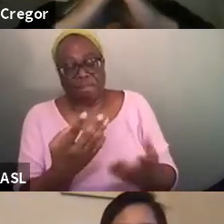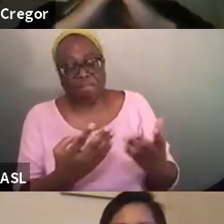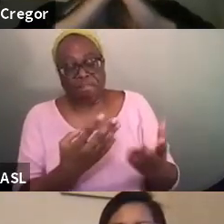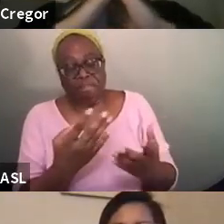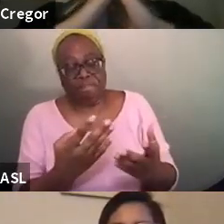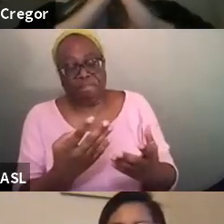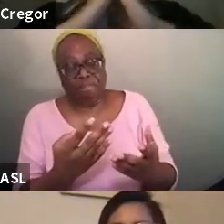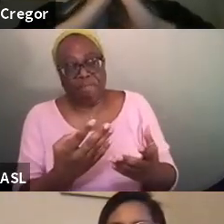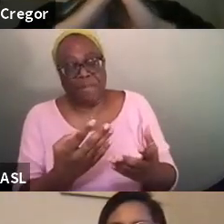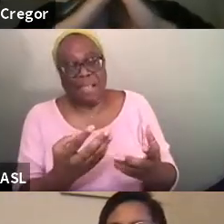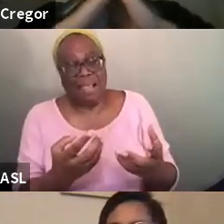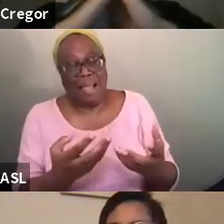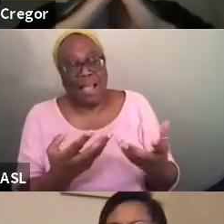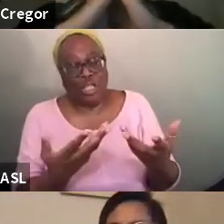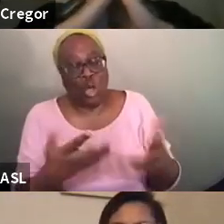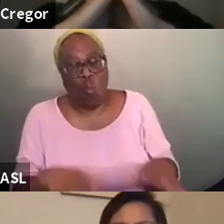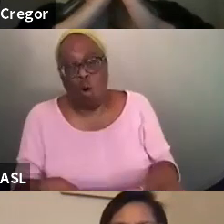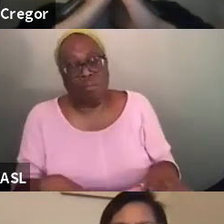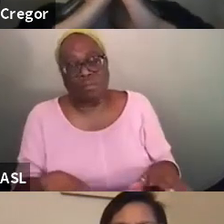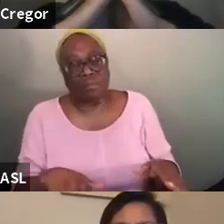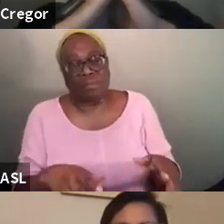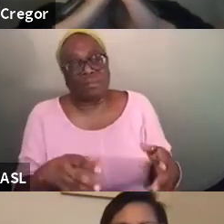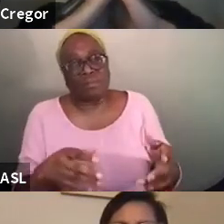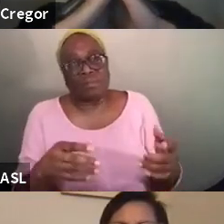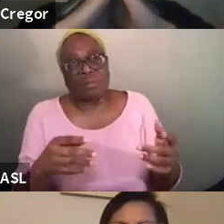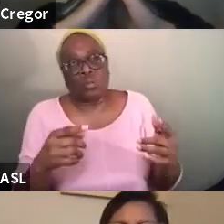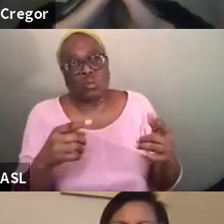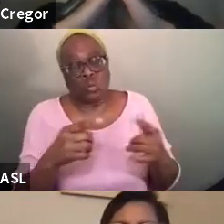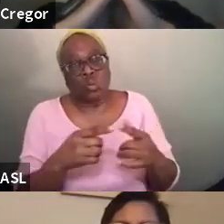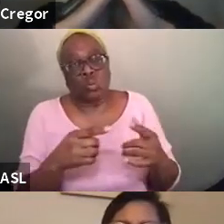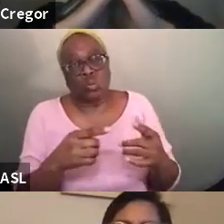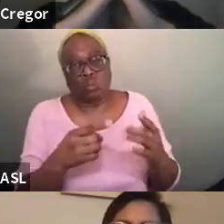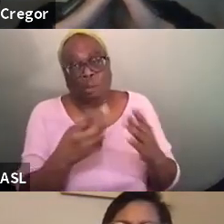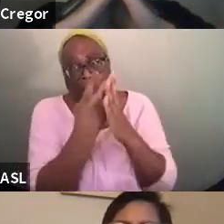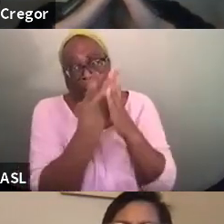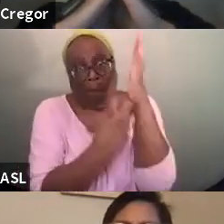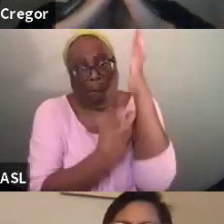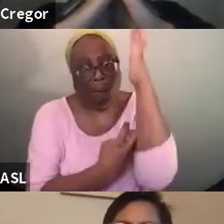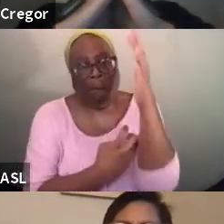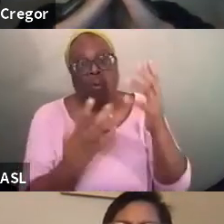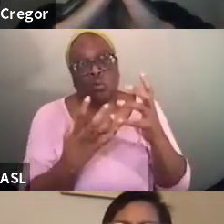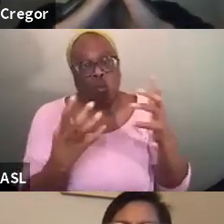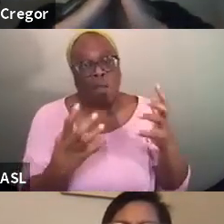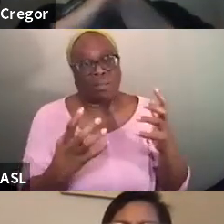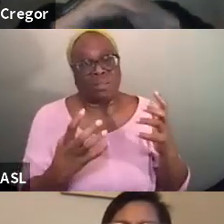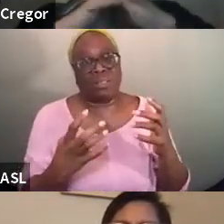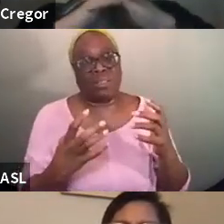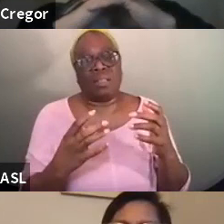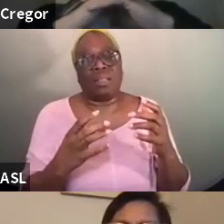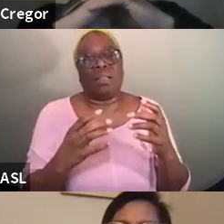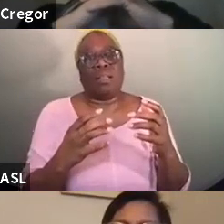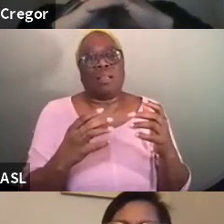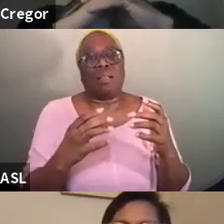losing the forest for the tree. And the forest, for